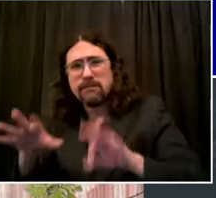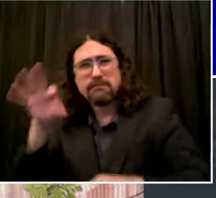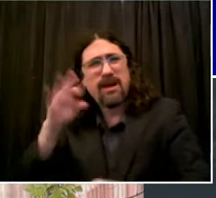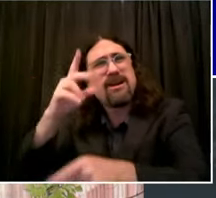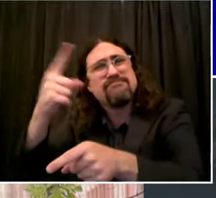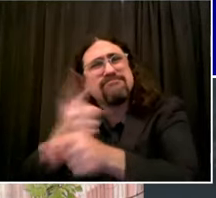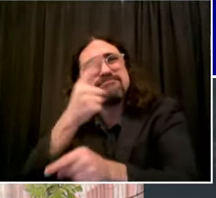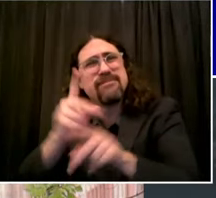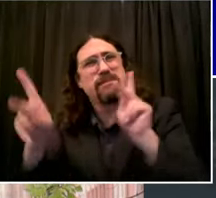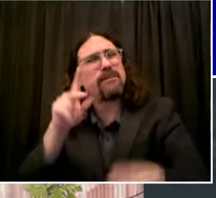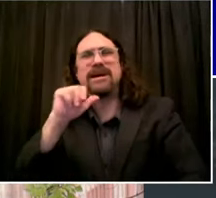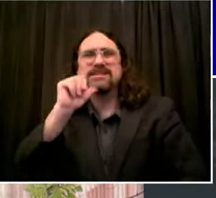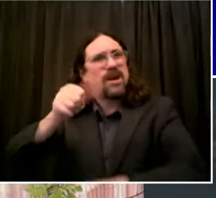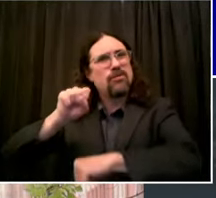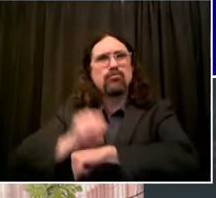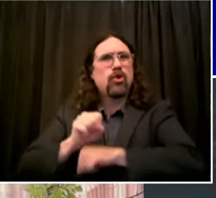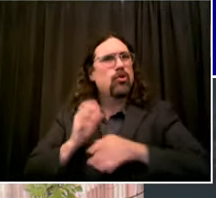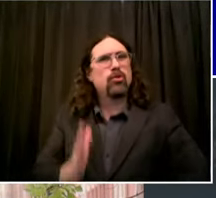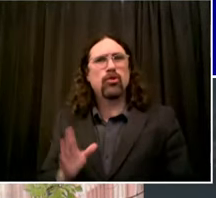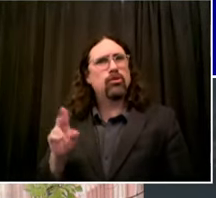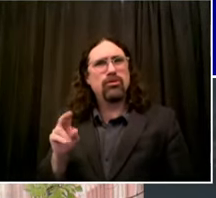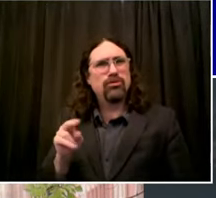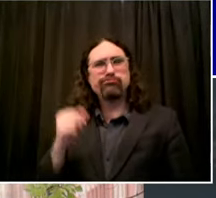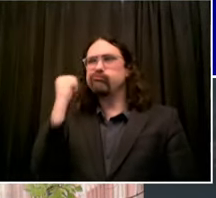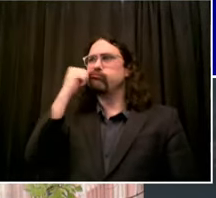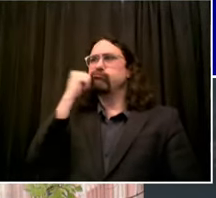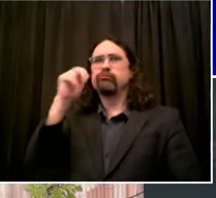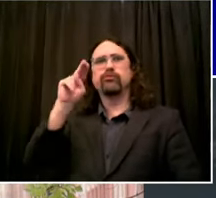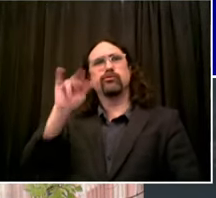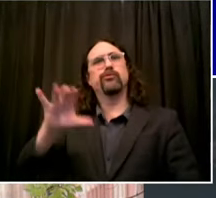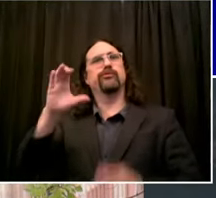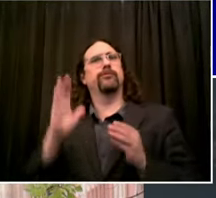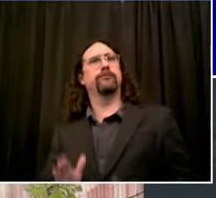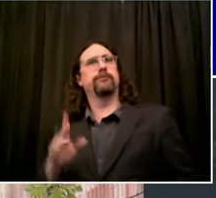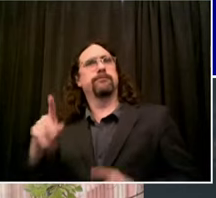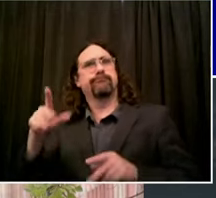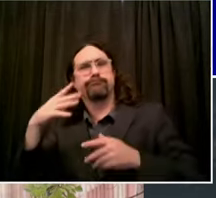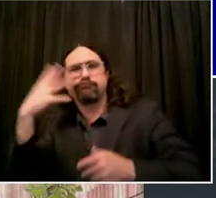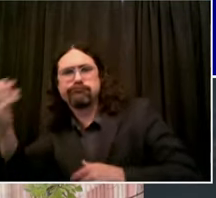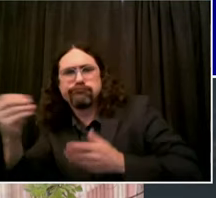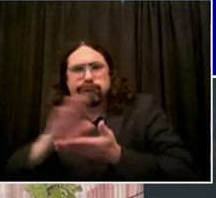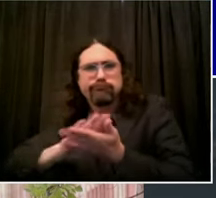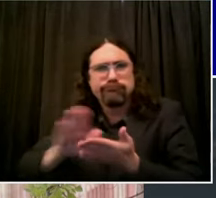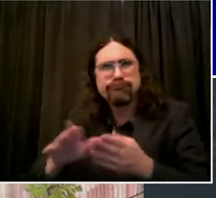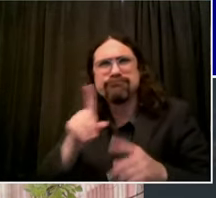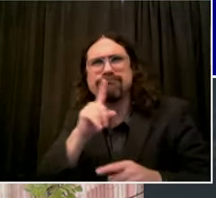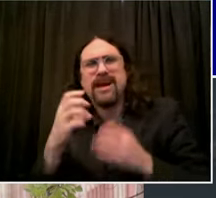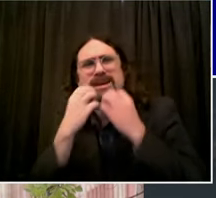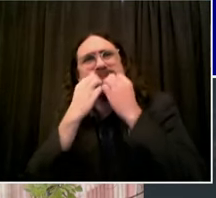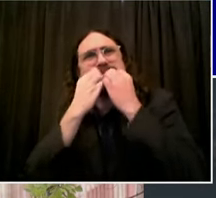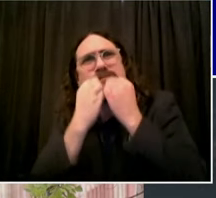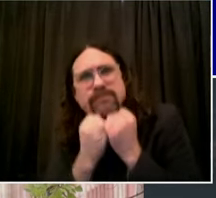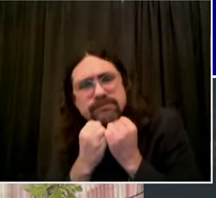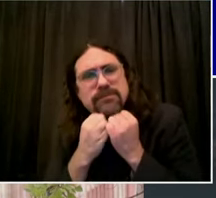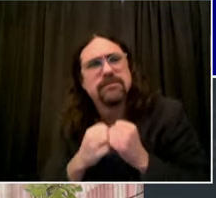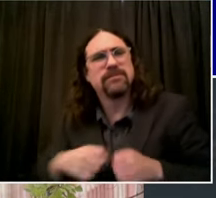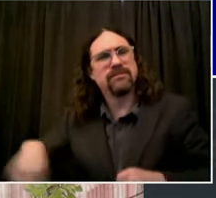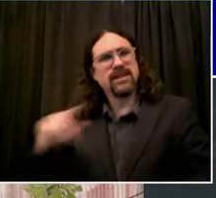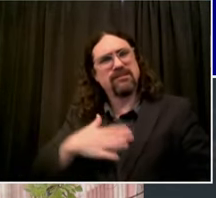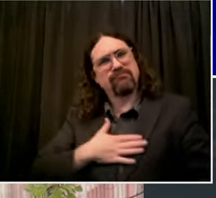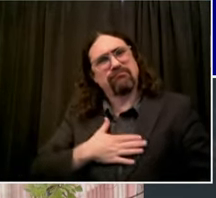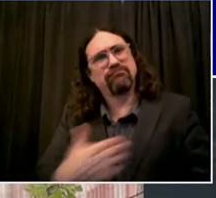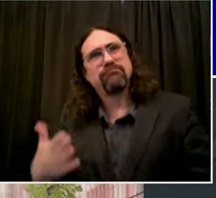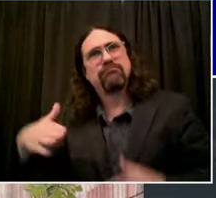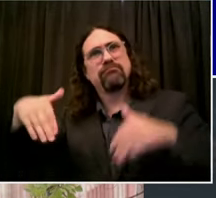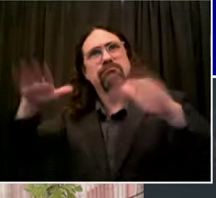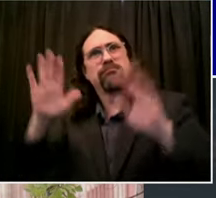the city. And he said they were cleaning up. He said, it's good to see young people care about their community or doing